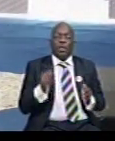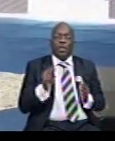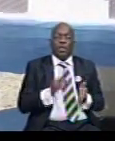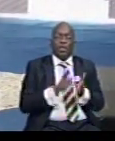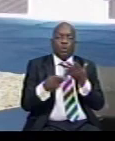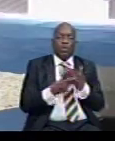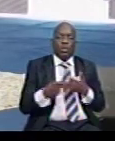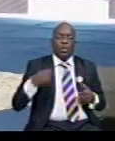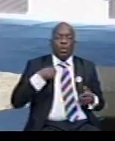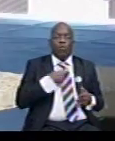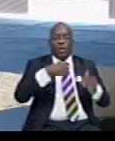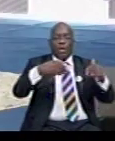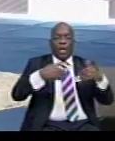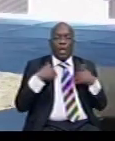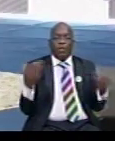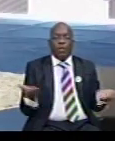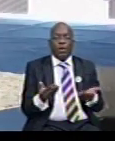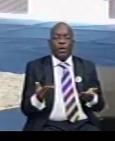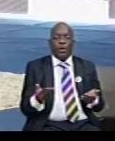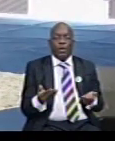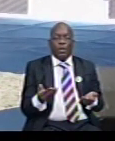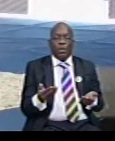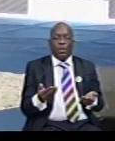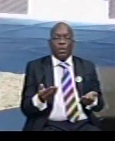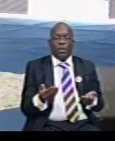of Nigeria, I've gone.